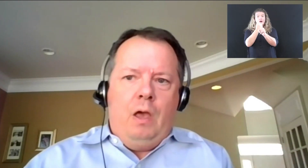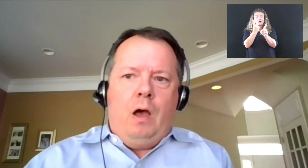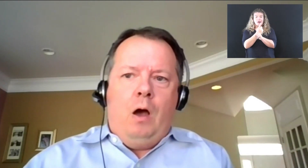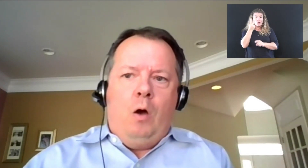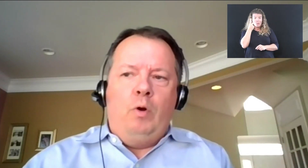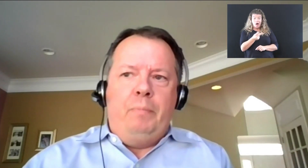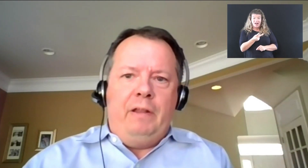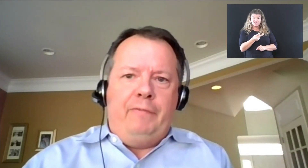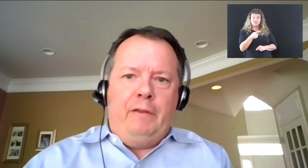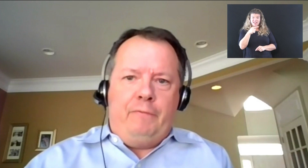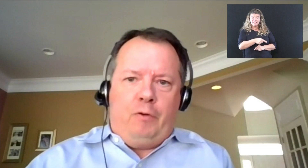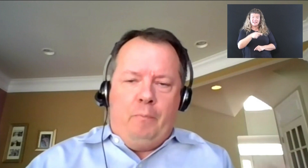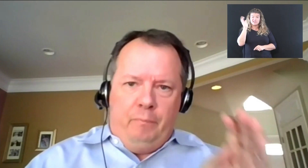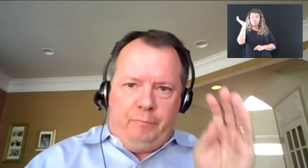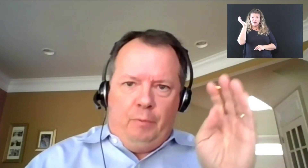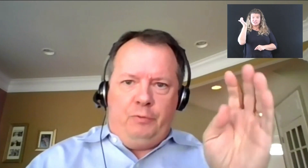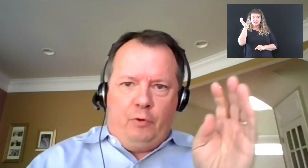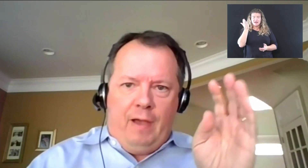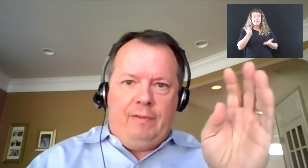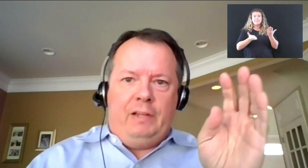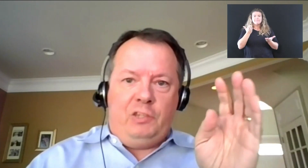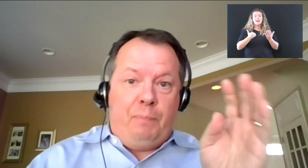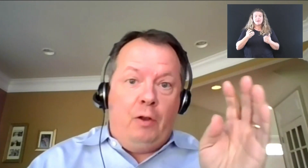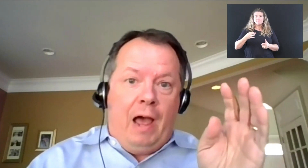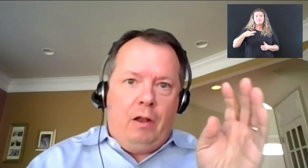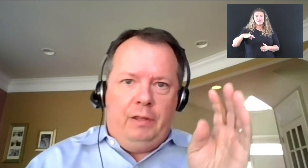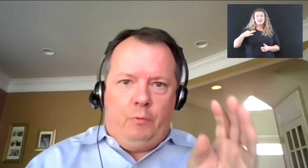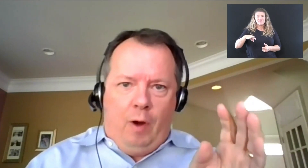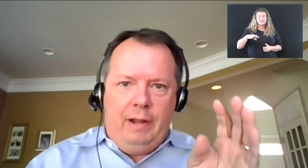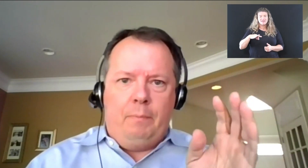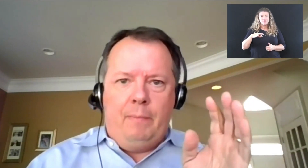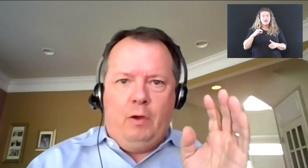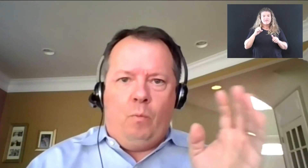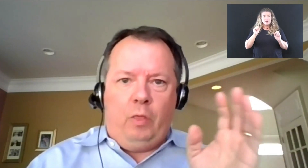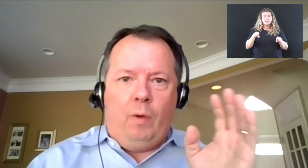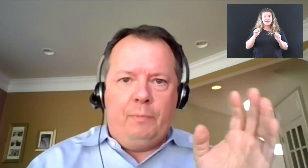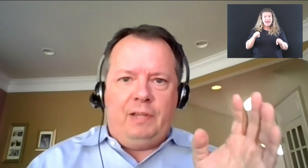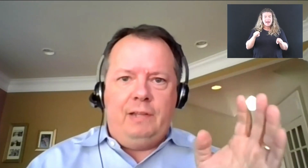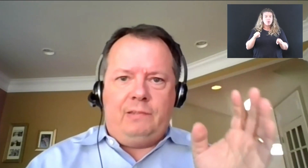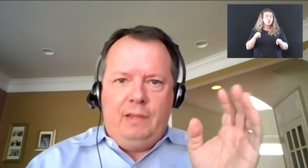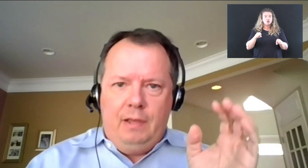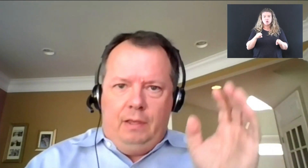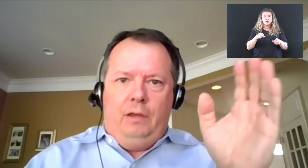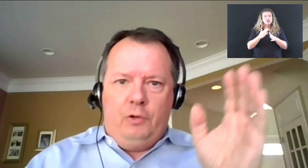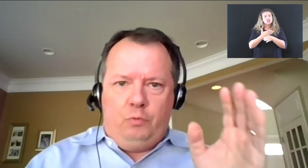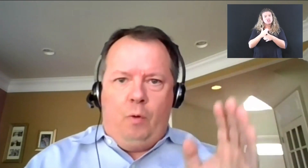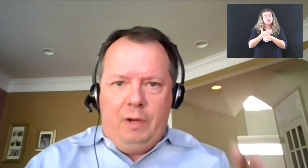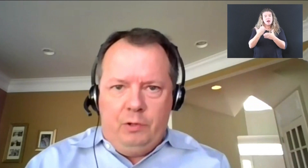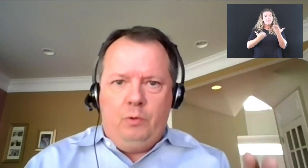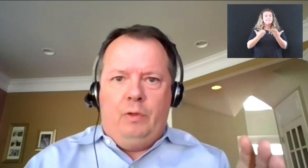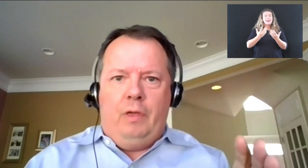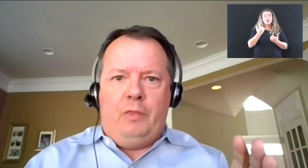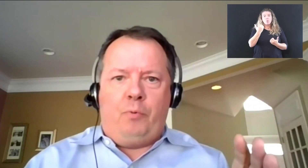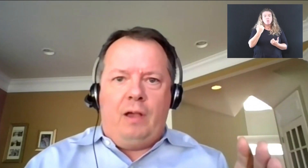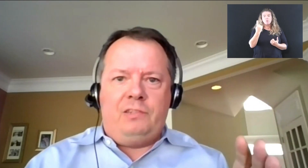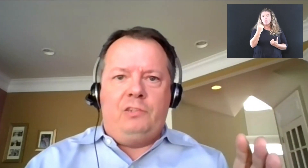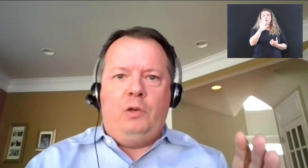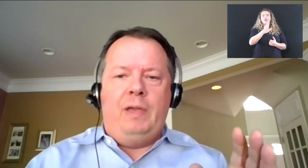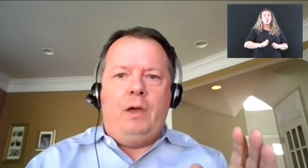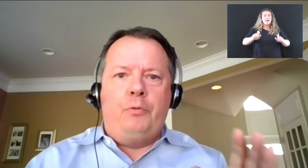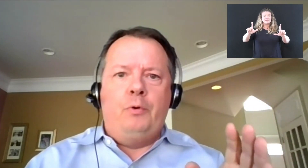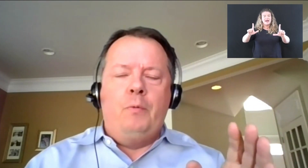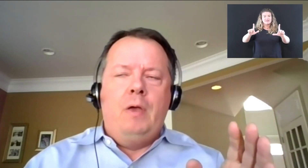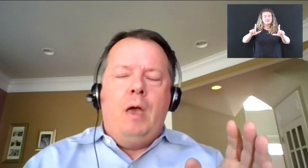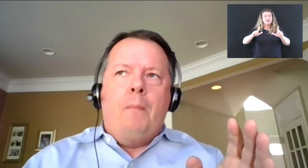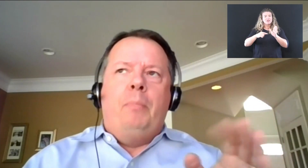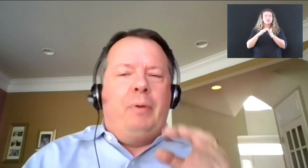sessions would benefit from sort of having it spelled out in writing, maybe on one of the websites. Here's what we do and the process that